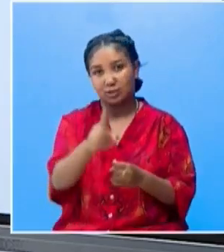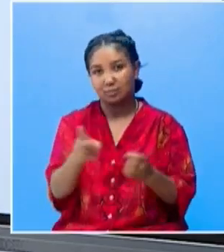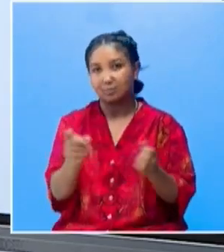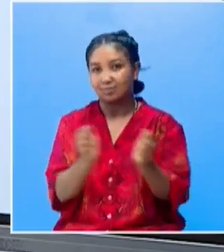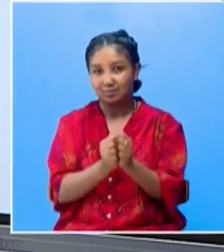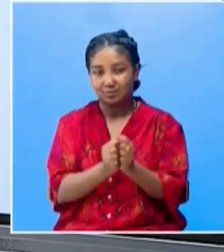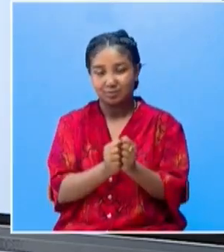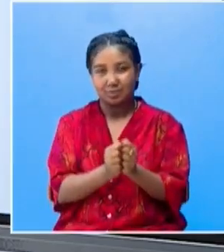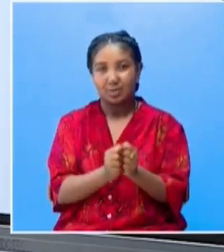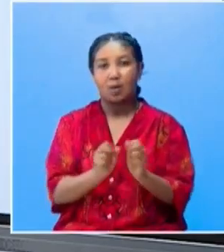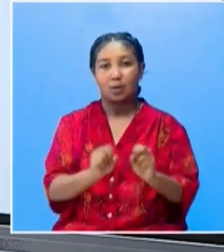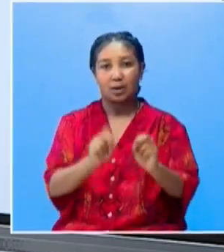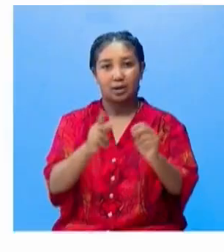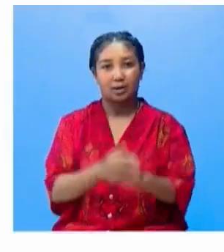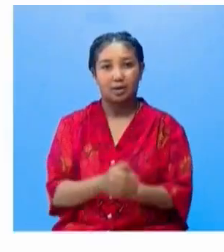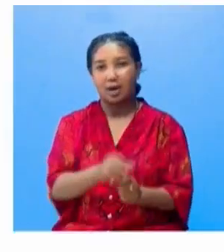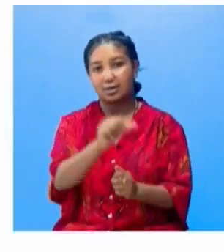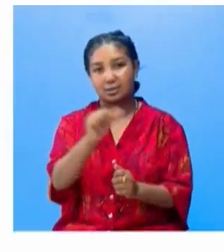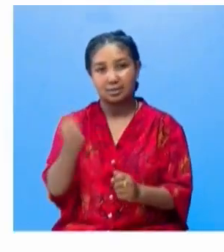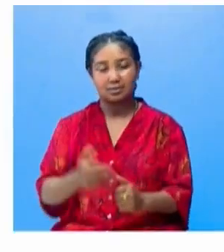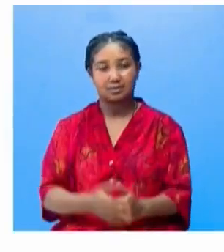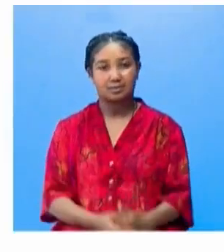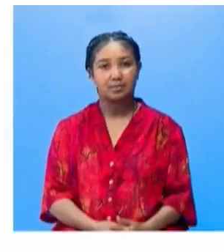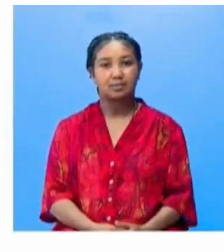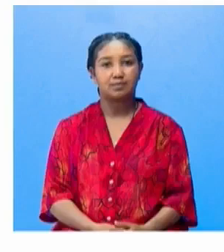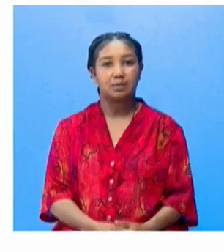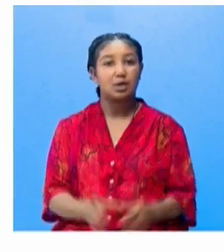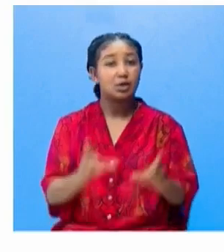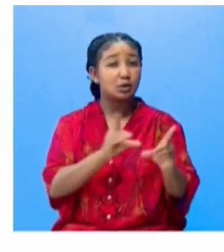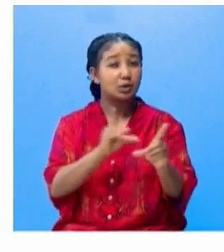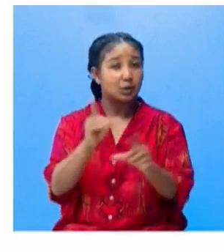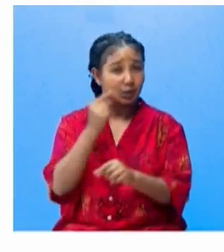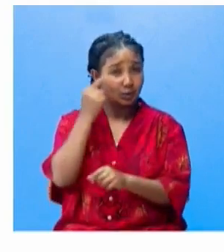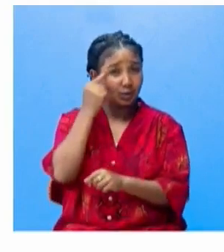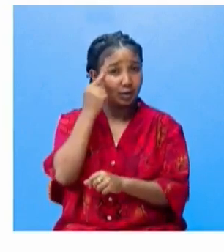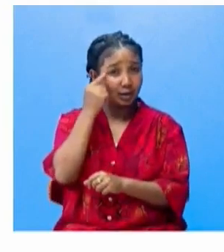right? Okay, another. Do you think?